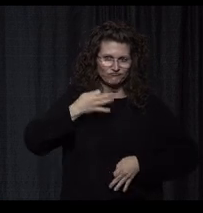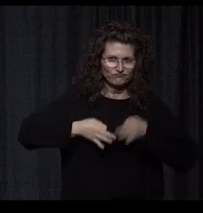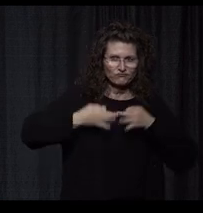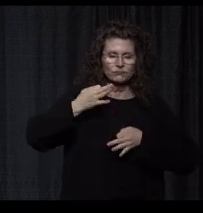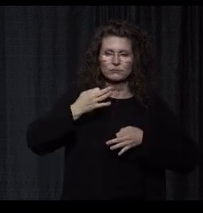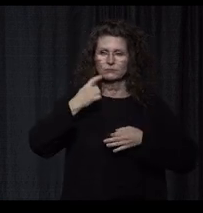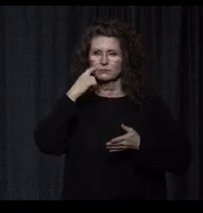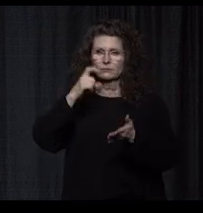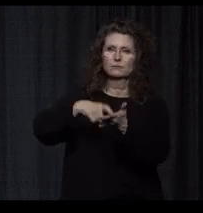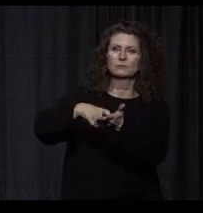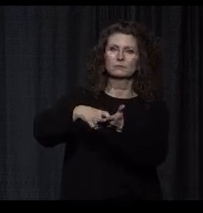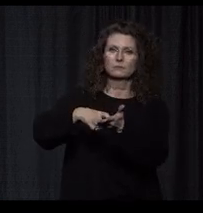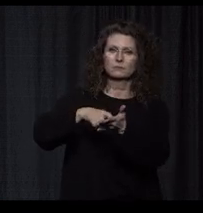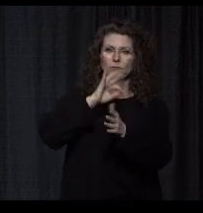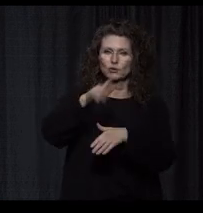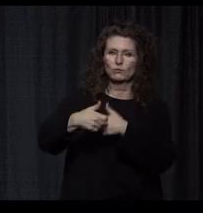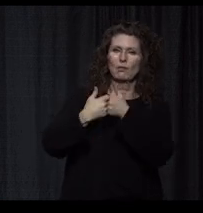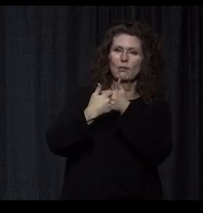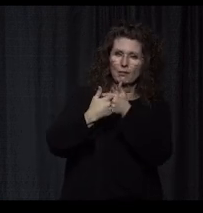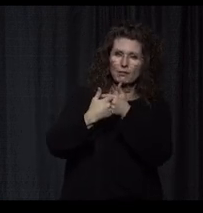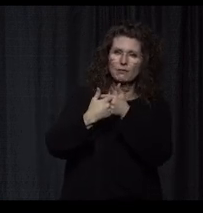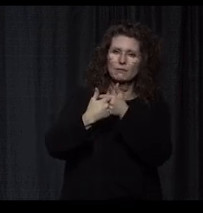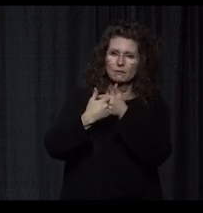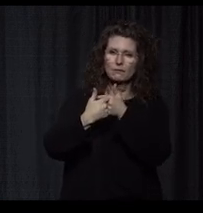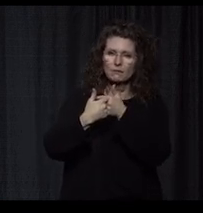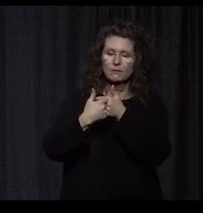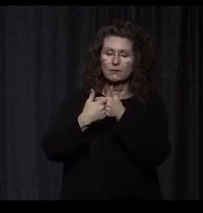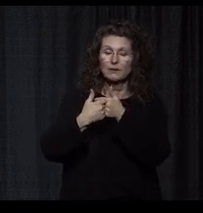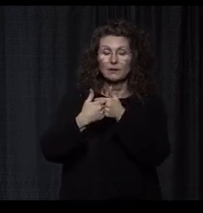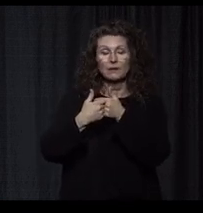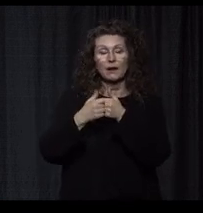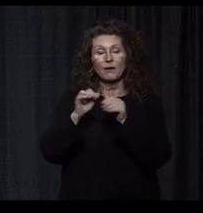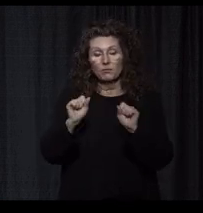recognition or of challenge of annihilation.